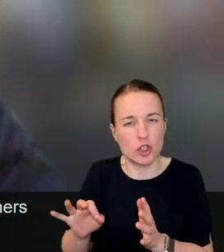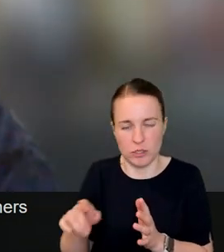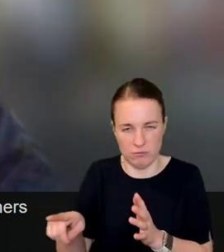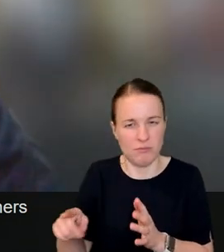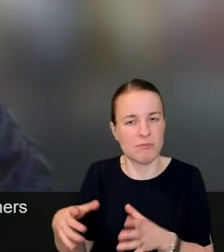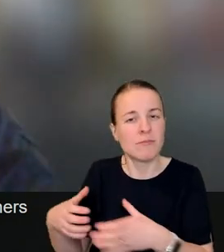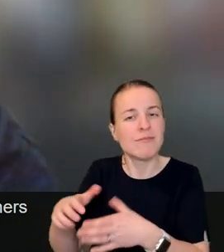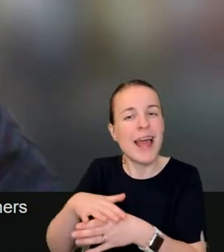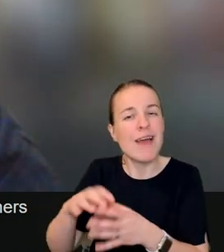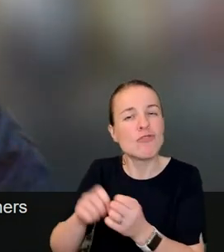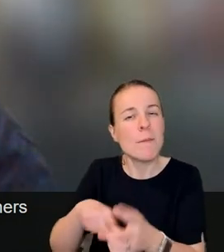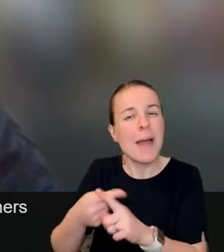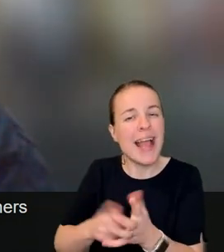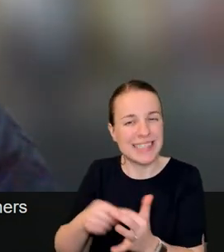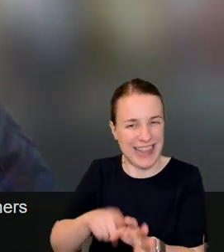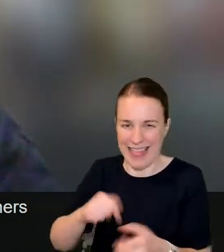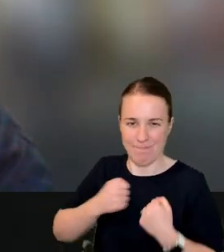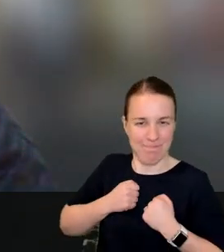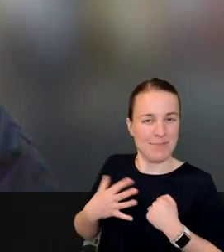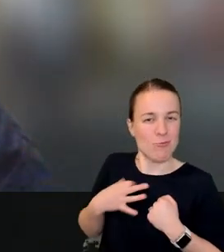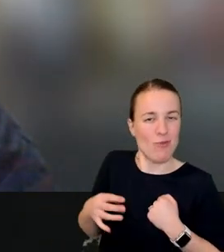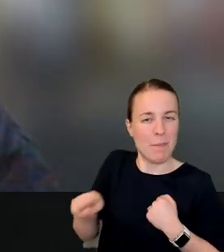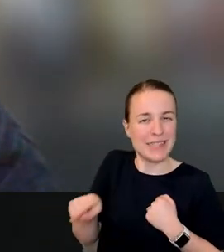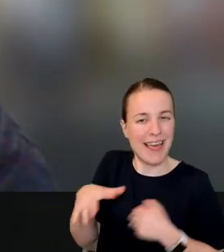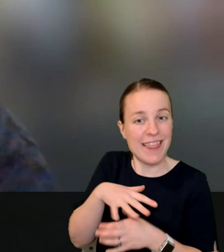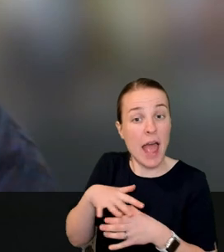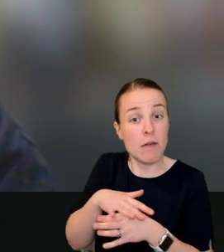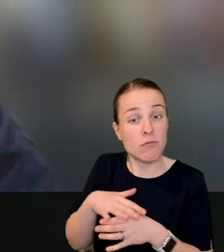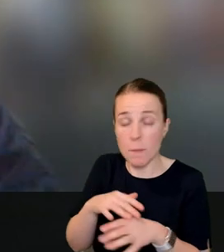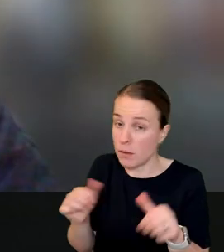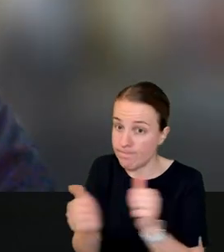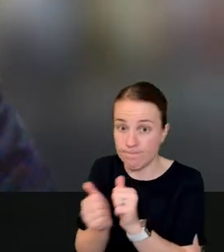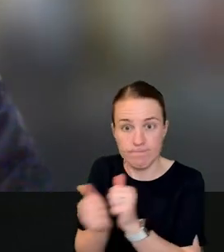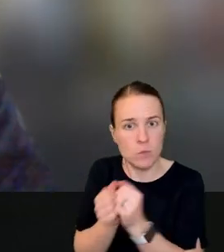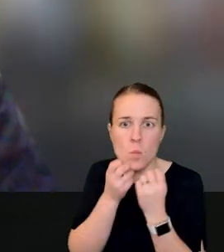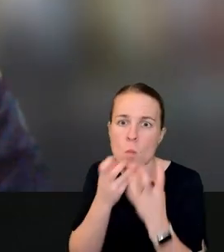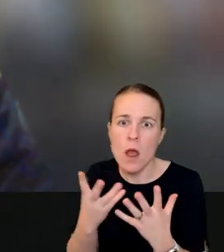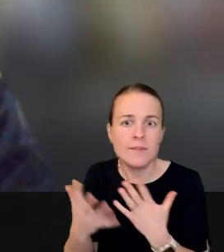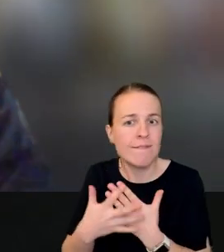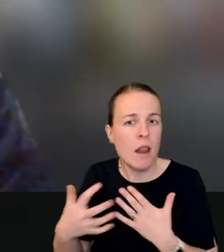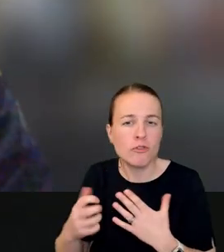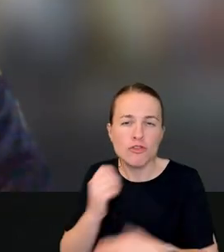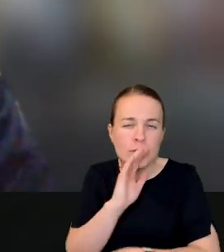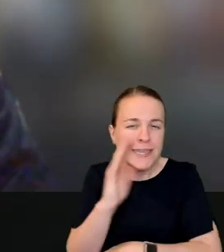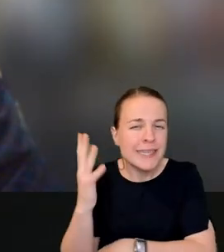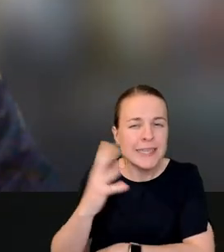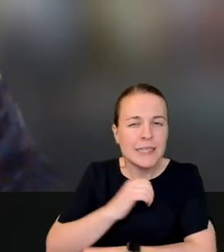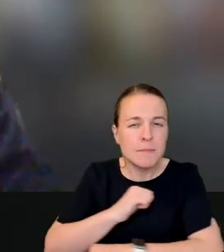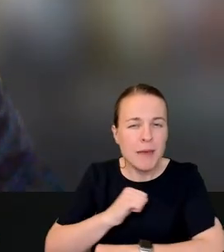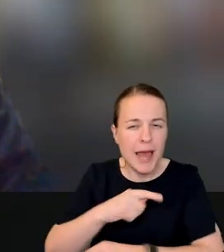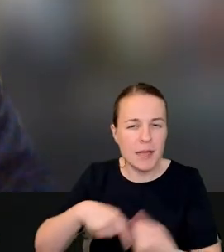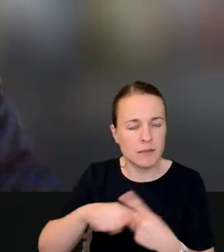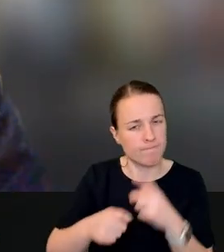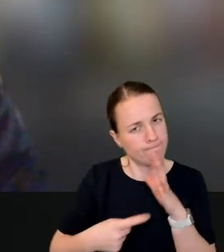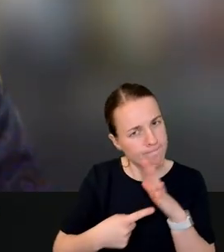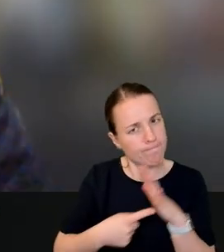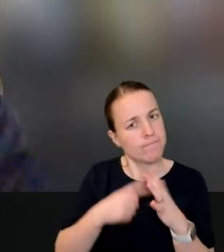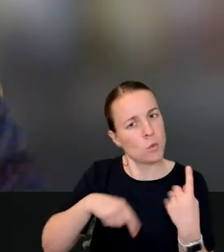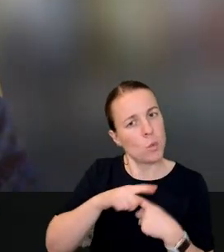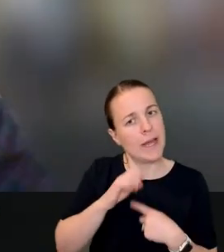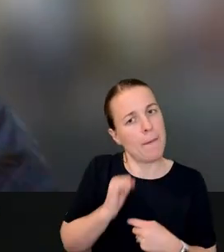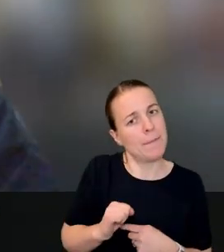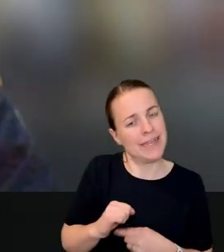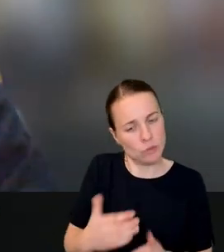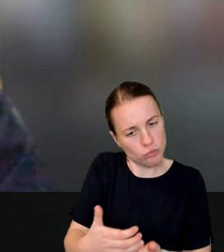agree with you more about, you know, the wonderful green spaces that we have there. And we need to really commit to protecting those green spaces and protecting our green